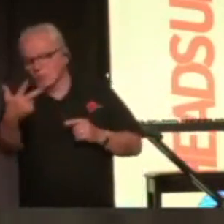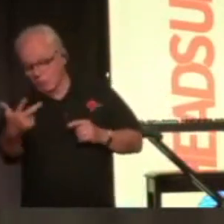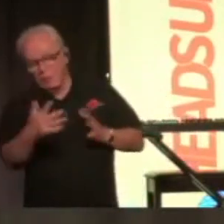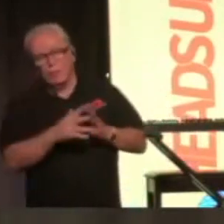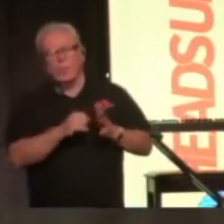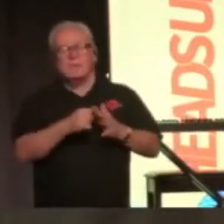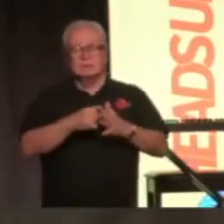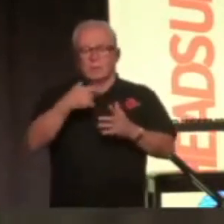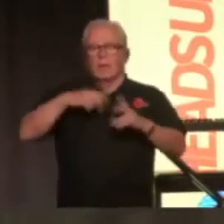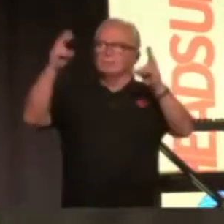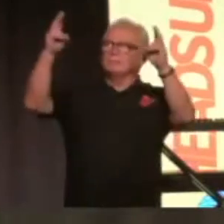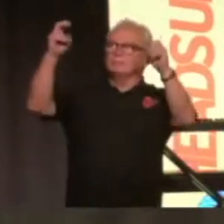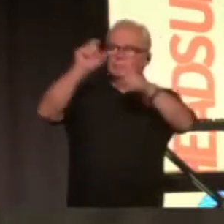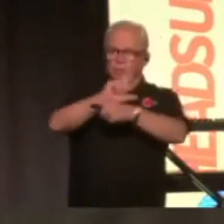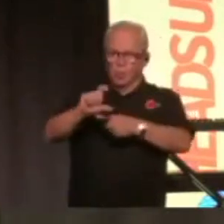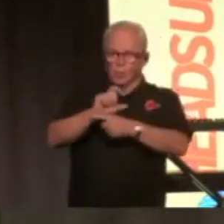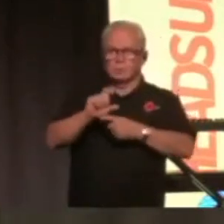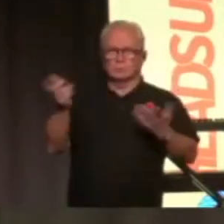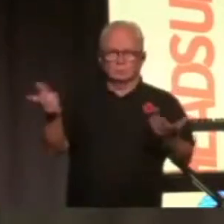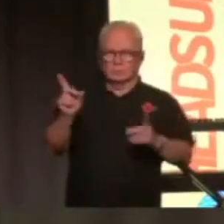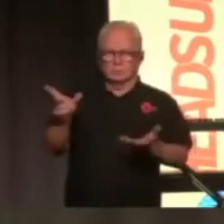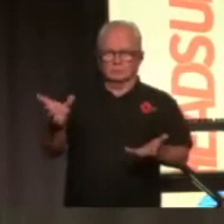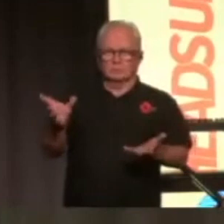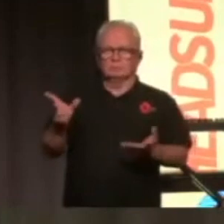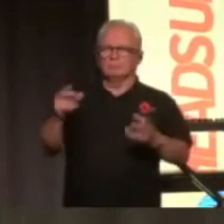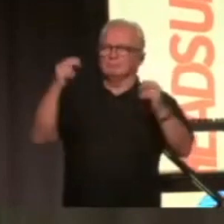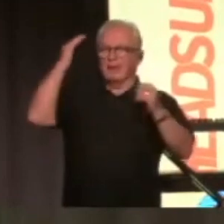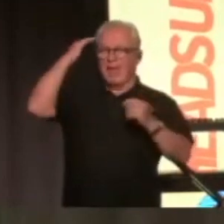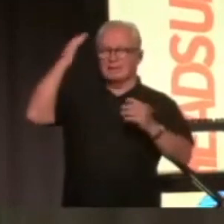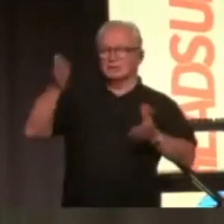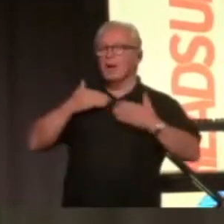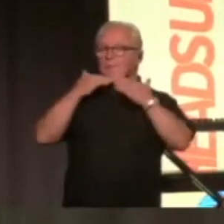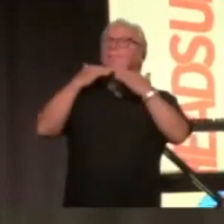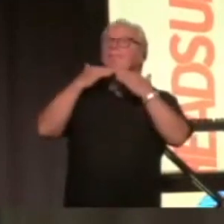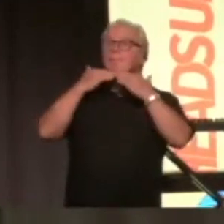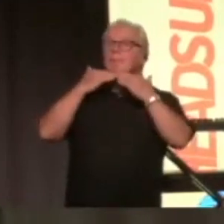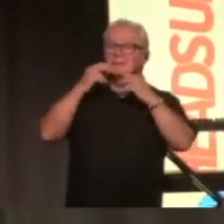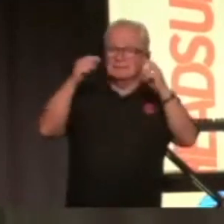up. Today's heads up is about don't lose your head.